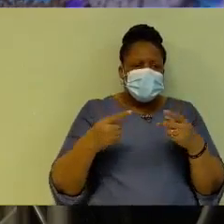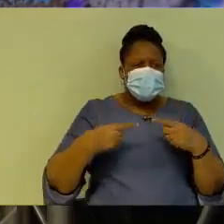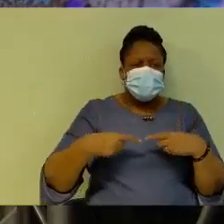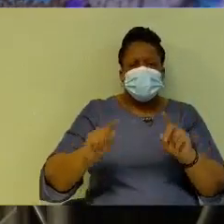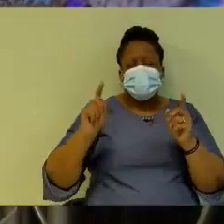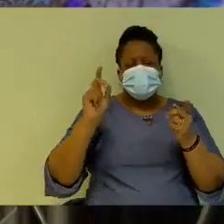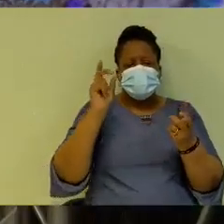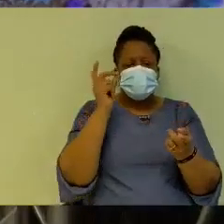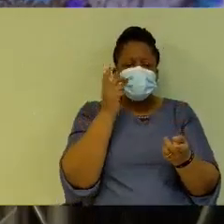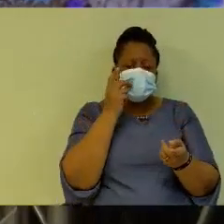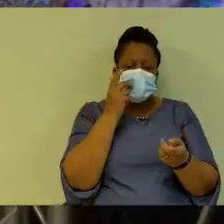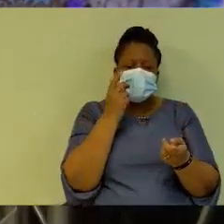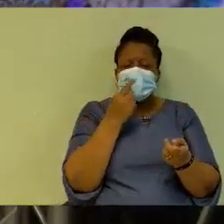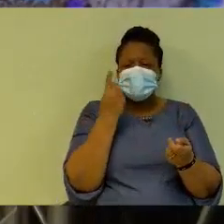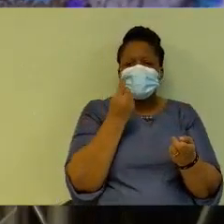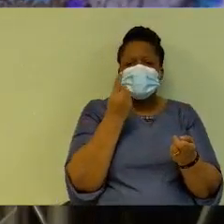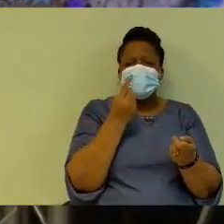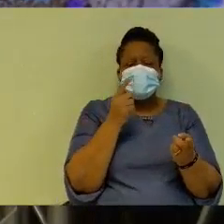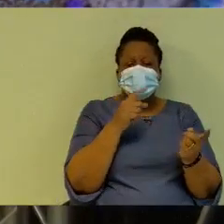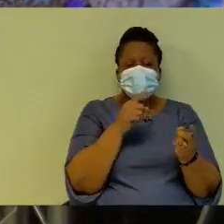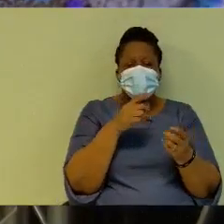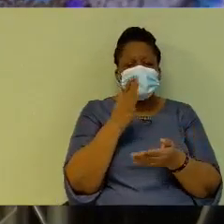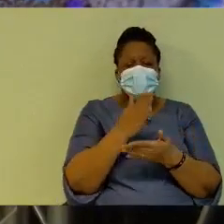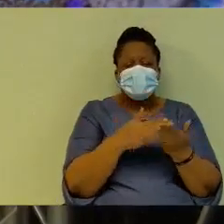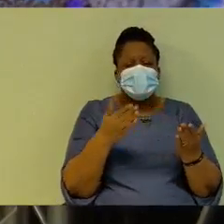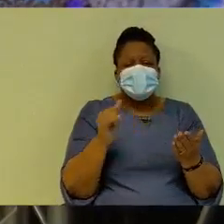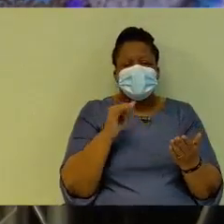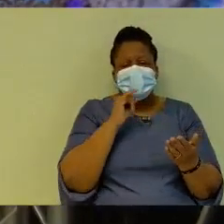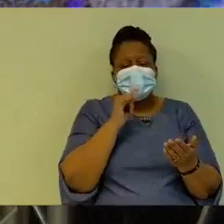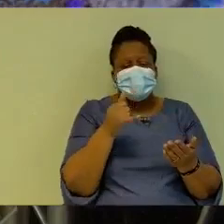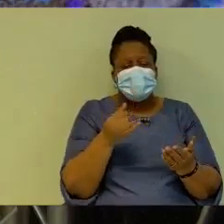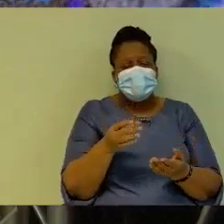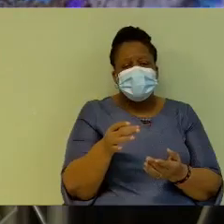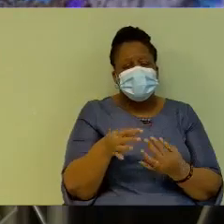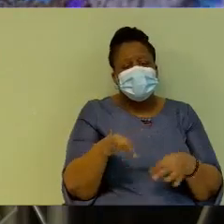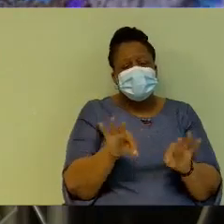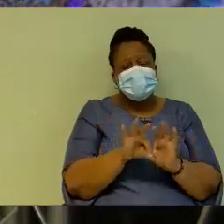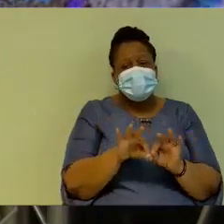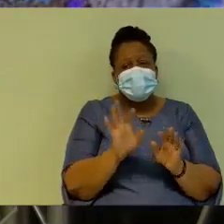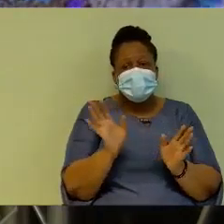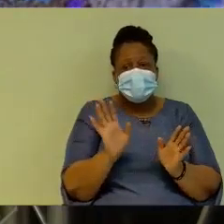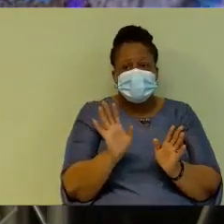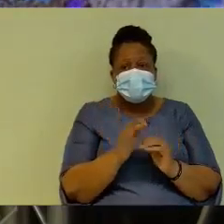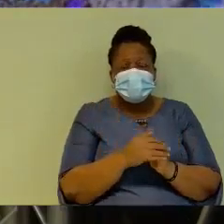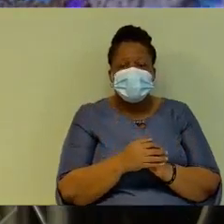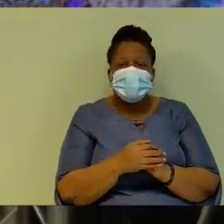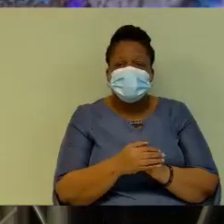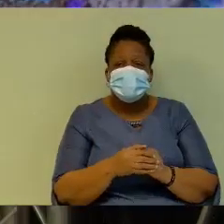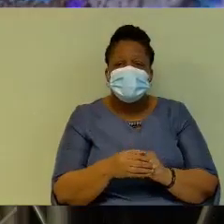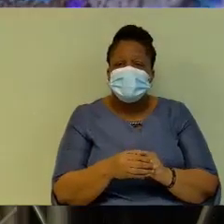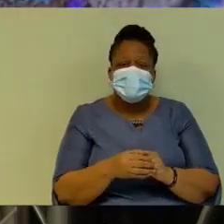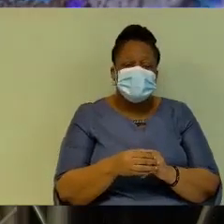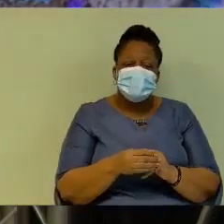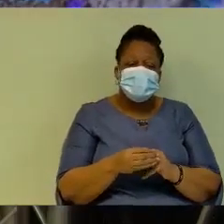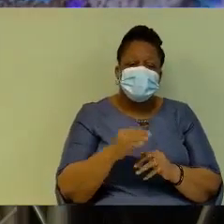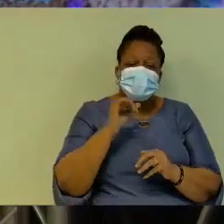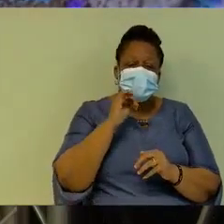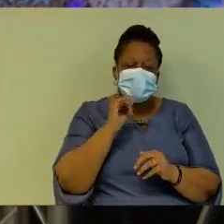have, you know, an implant or something that was routine. The reason was not because there was no